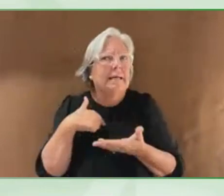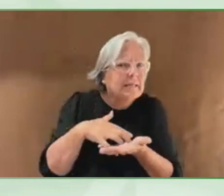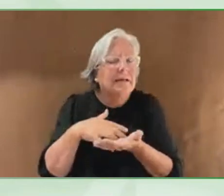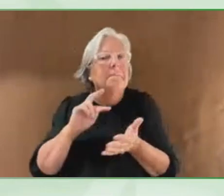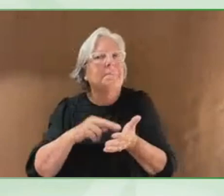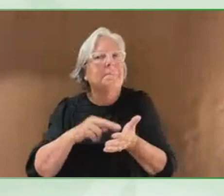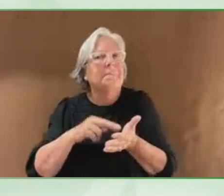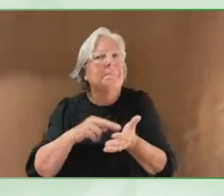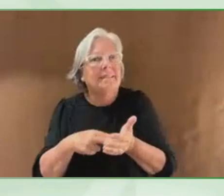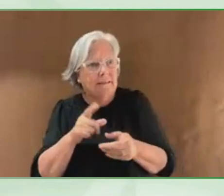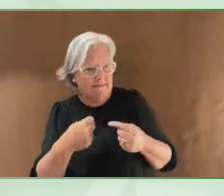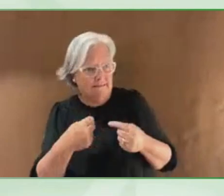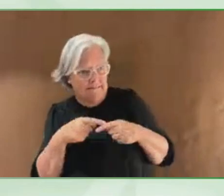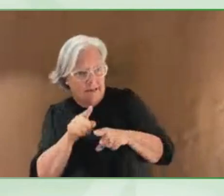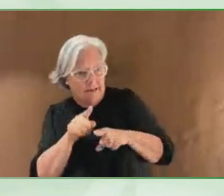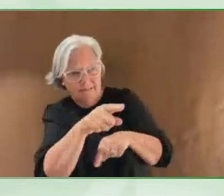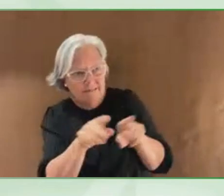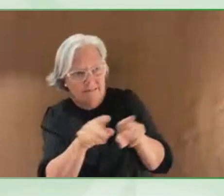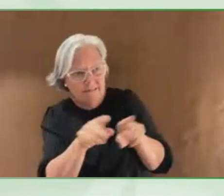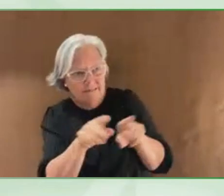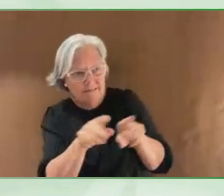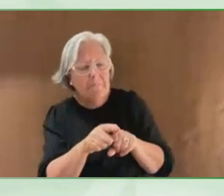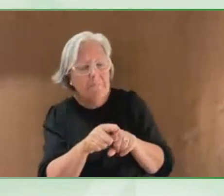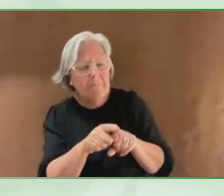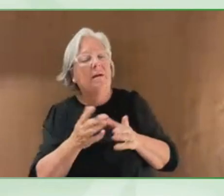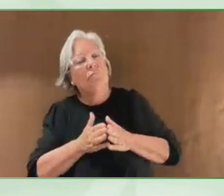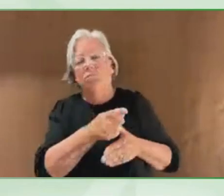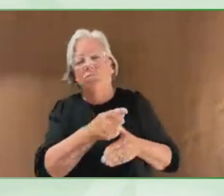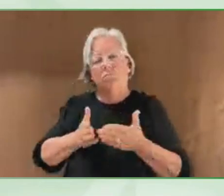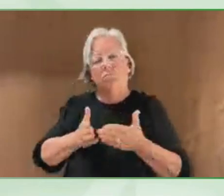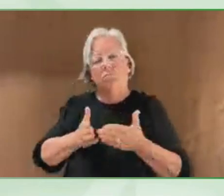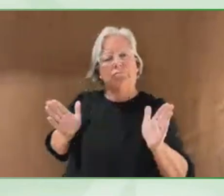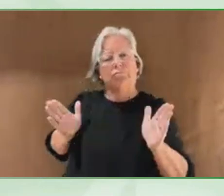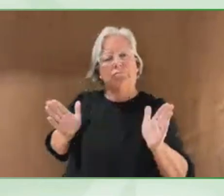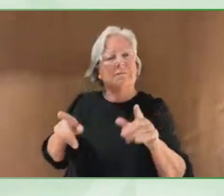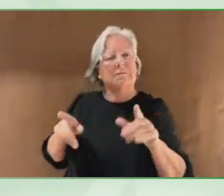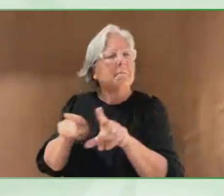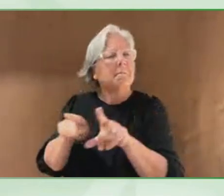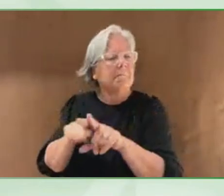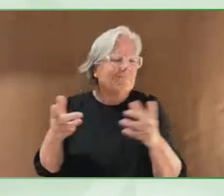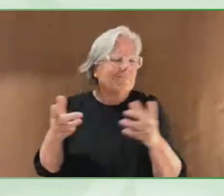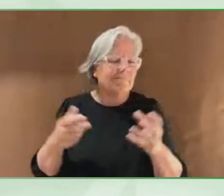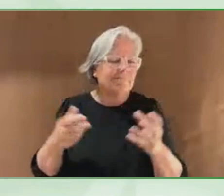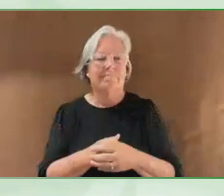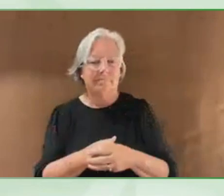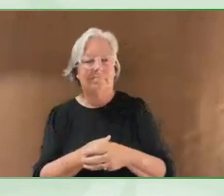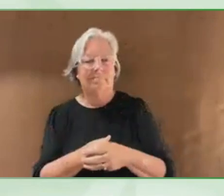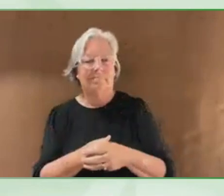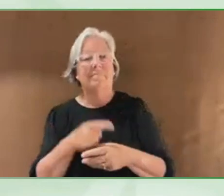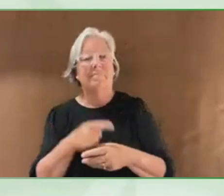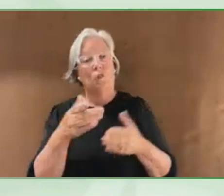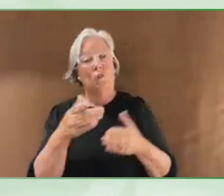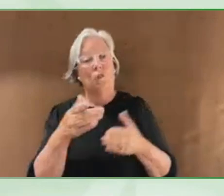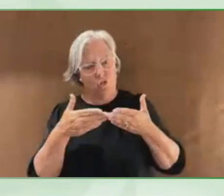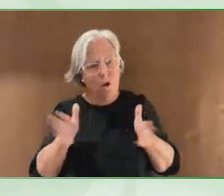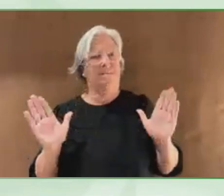whether it is about disability or not, or something completely different. And I can see how being open about what's happening in one's life